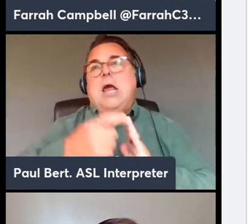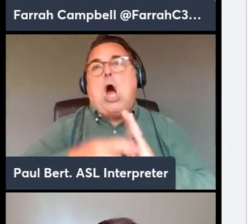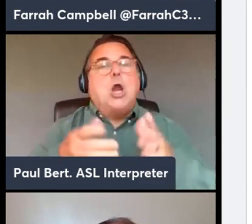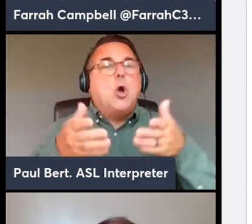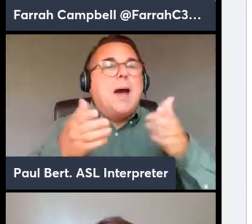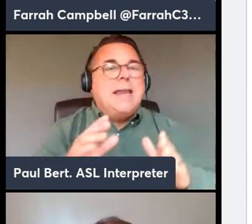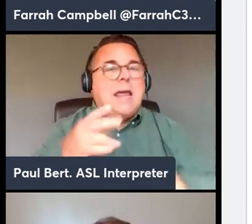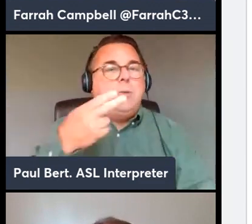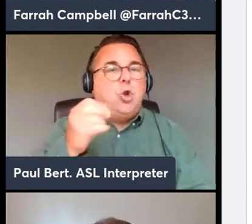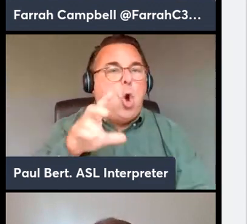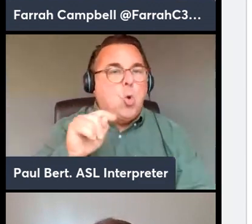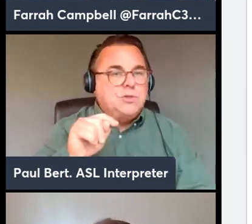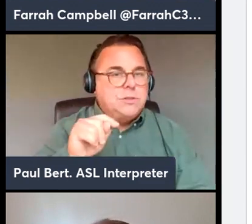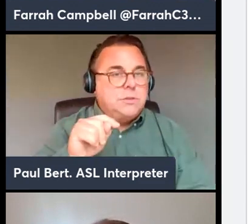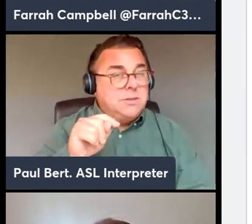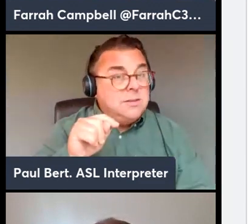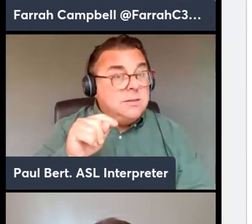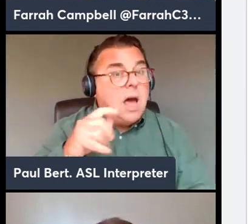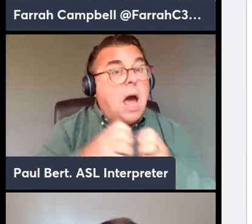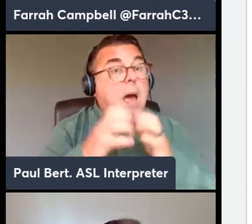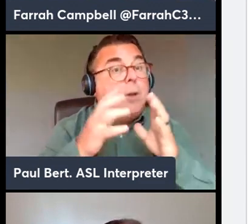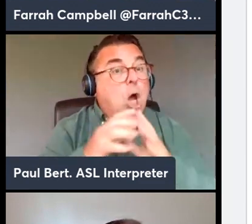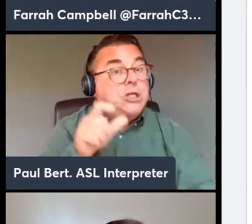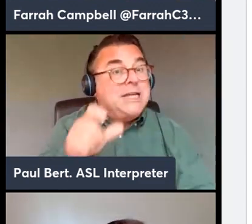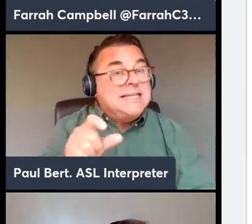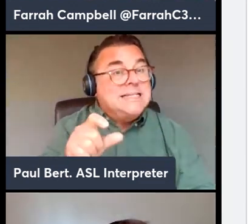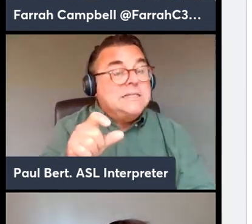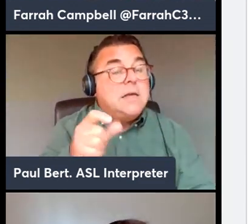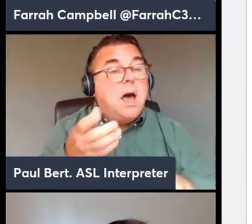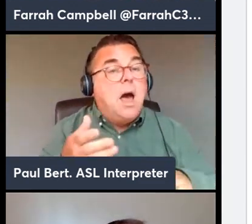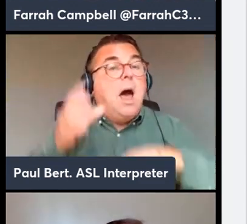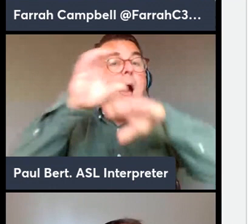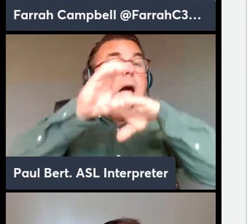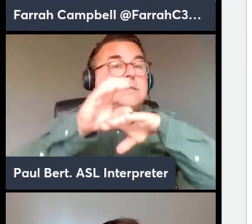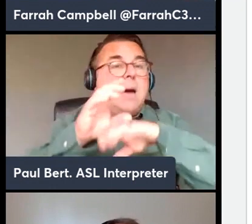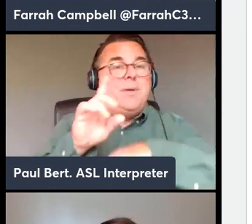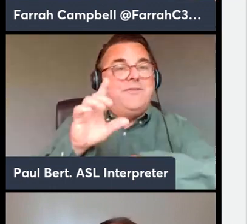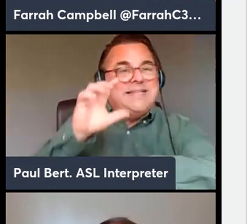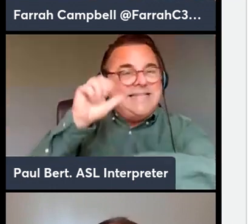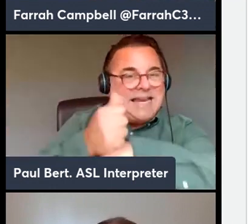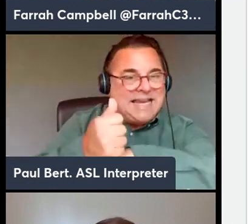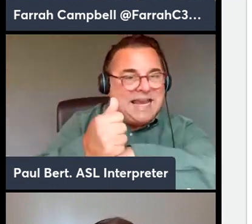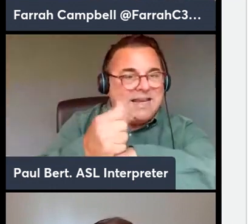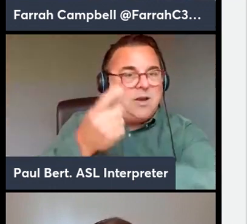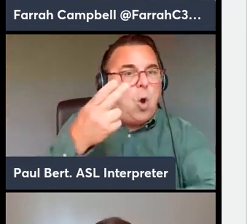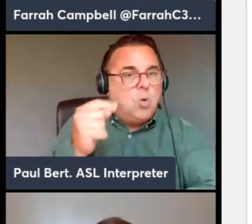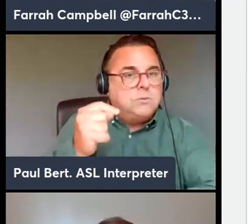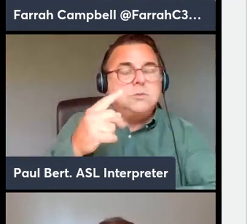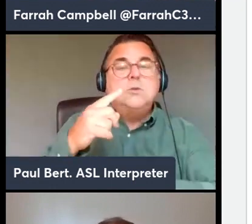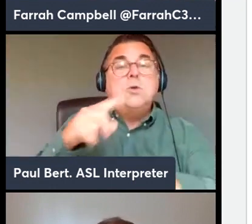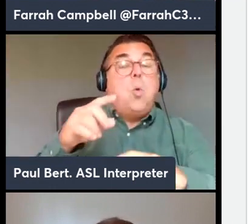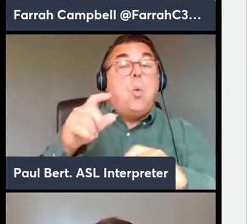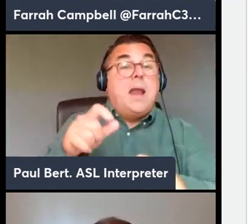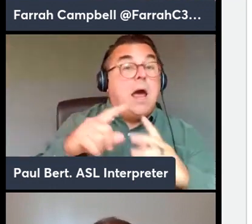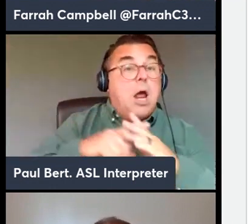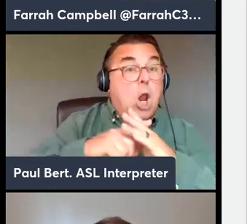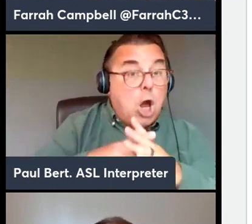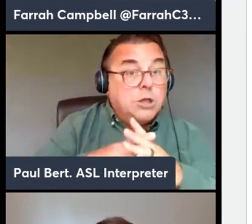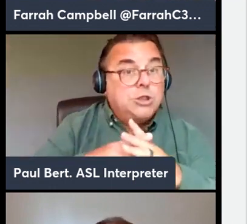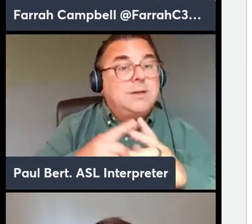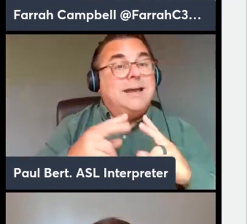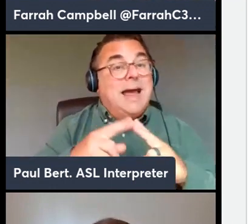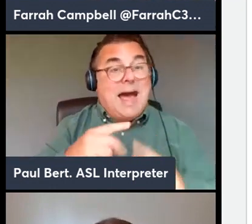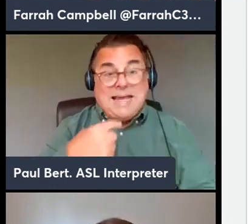host, right? So because I'm launching these instances on top of a dedicated host, I can either, when I launch the instance, I can either